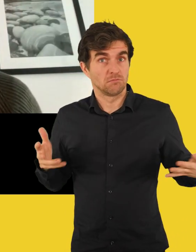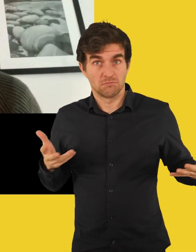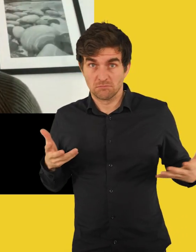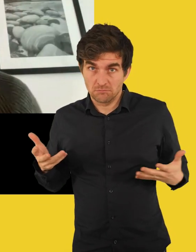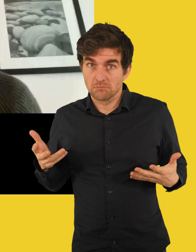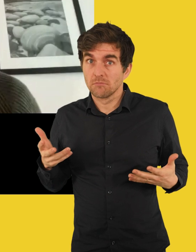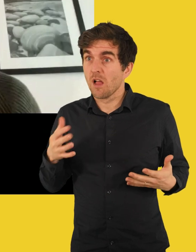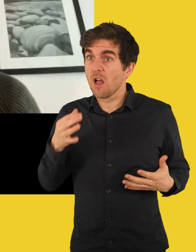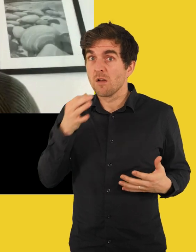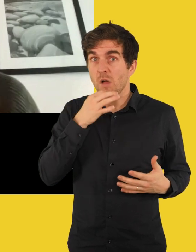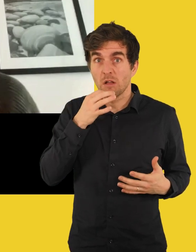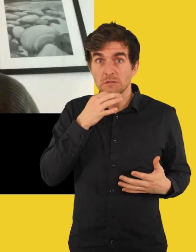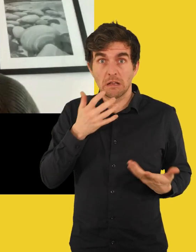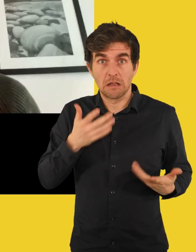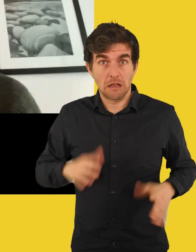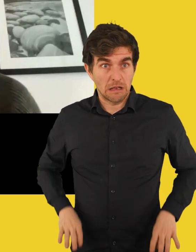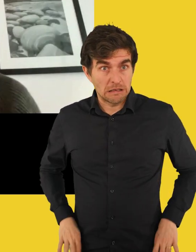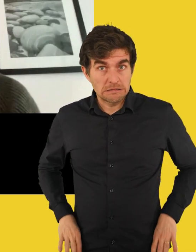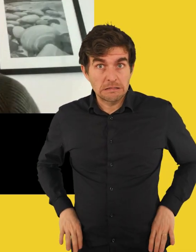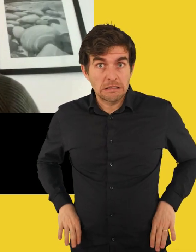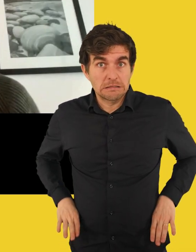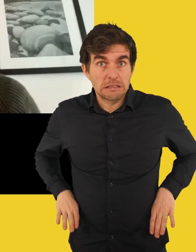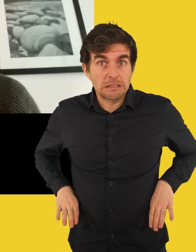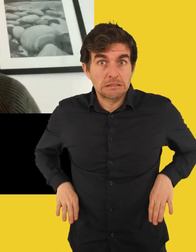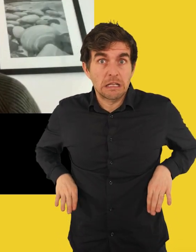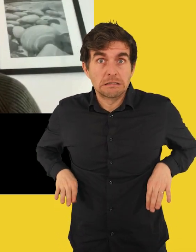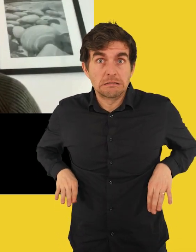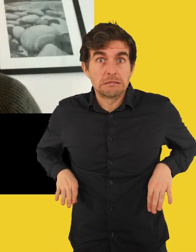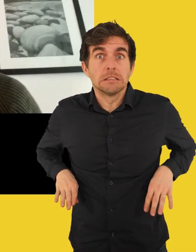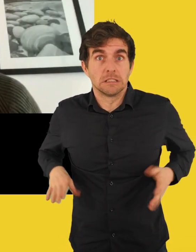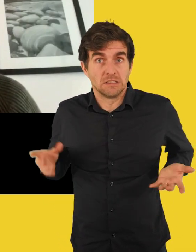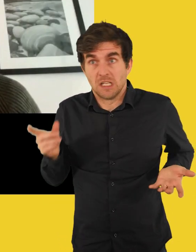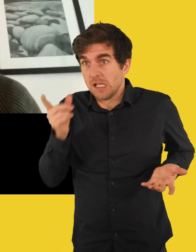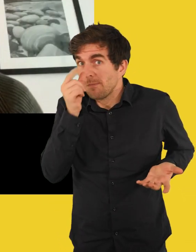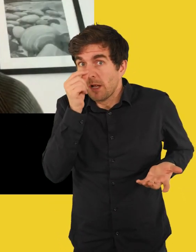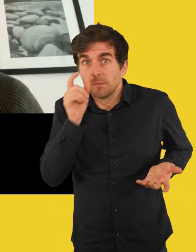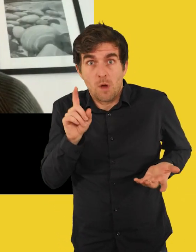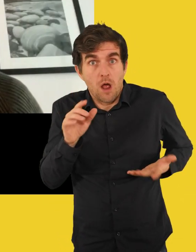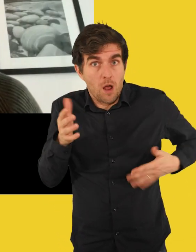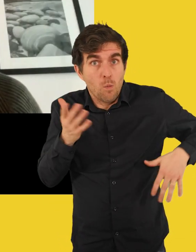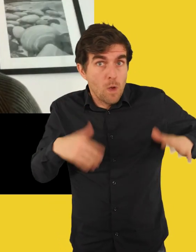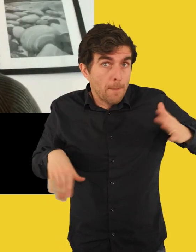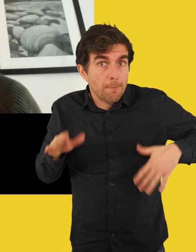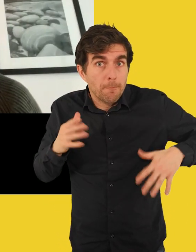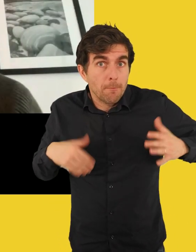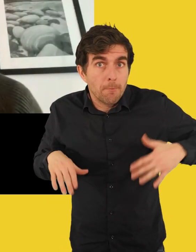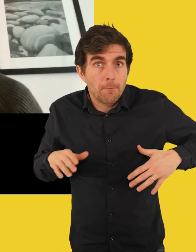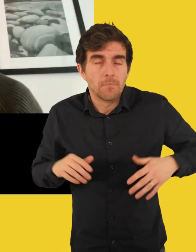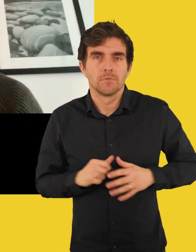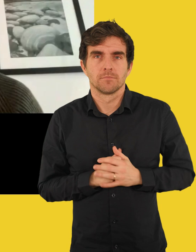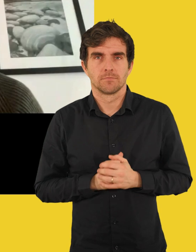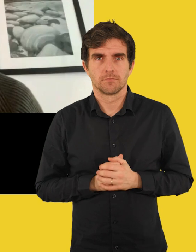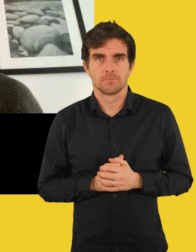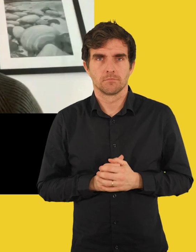situation, it is only when the water reaches people's hips that it becomes possible for them to swim.